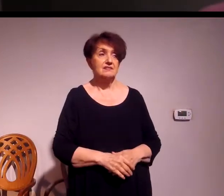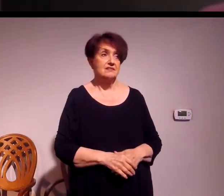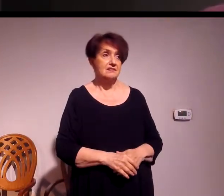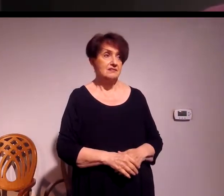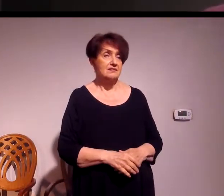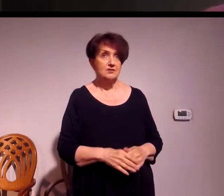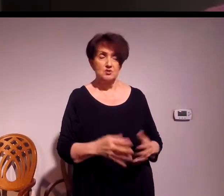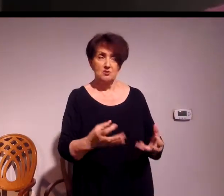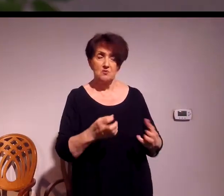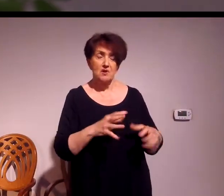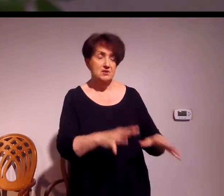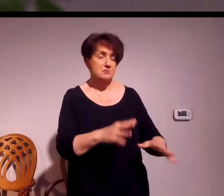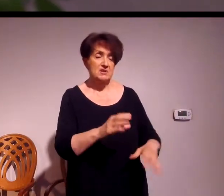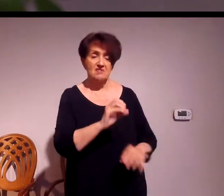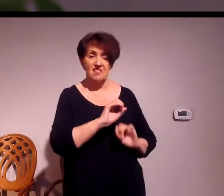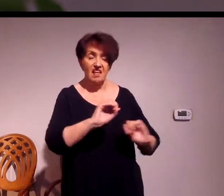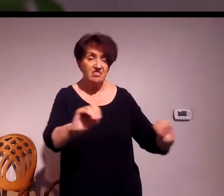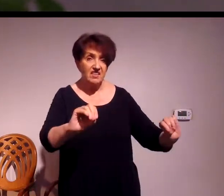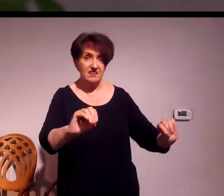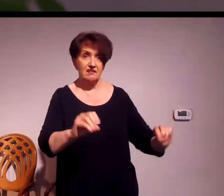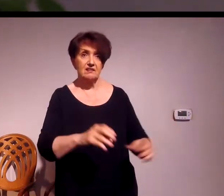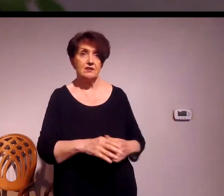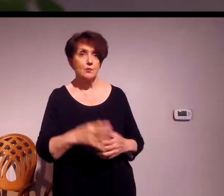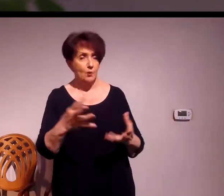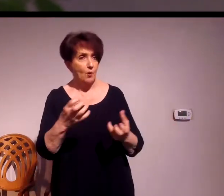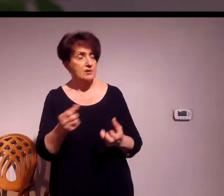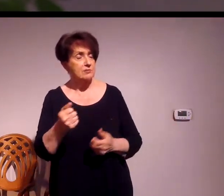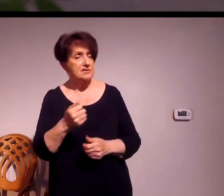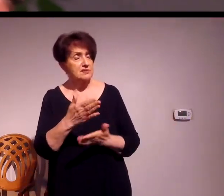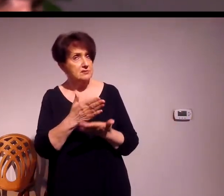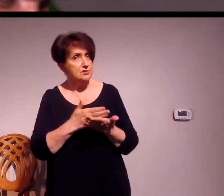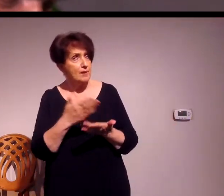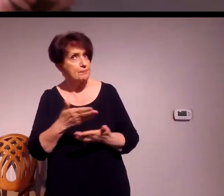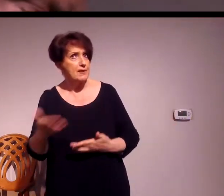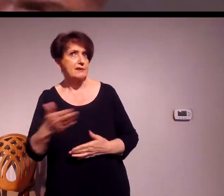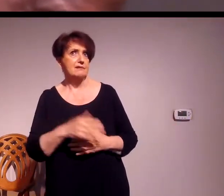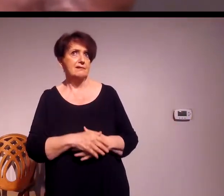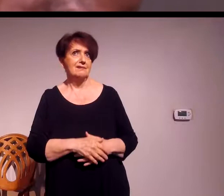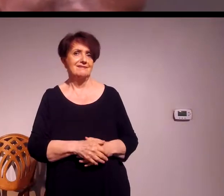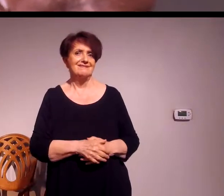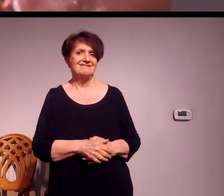around here, okay? We all want to be something. And